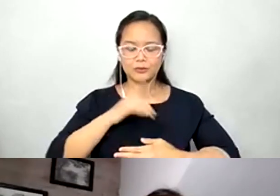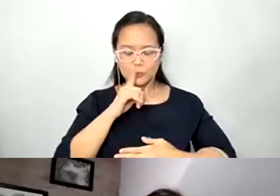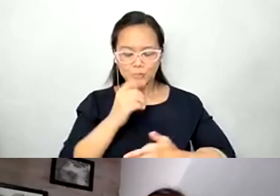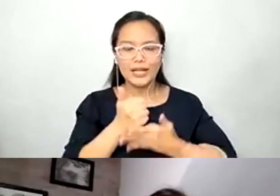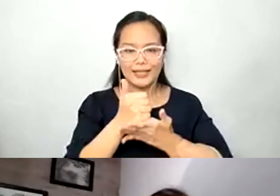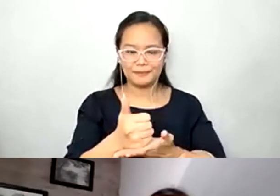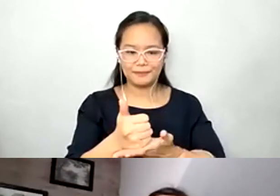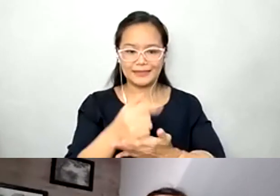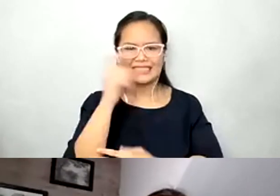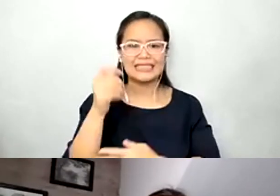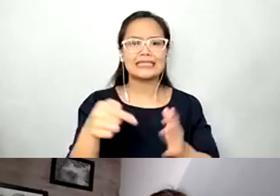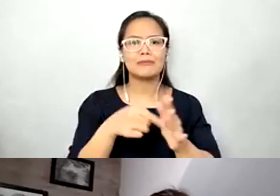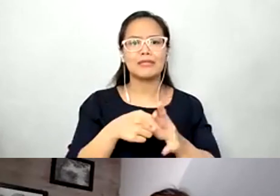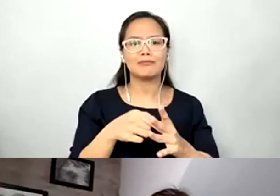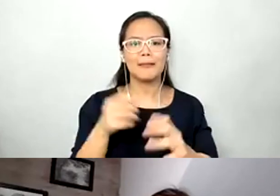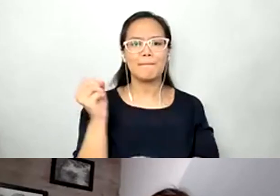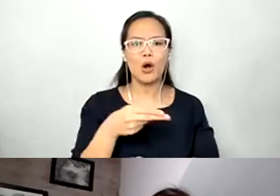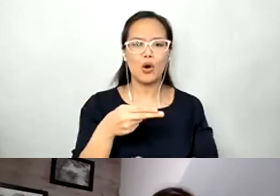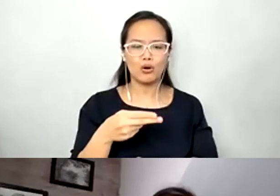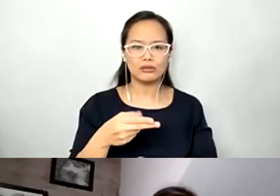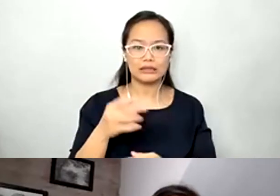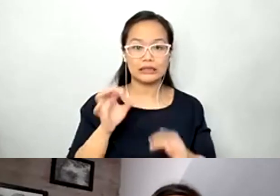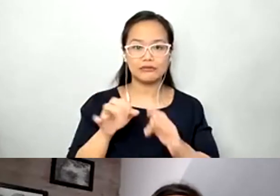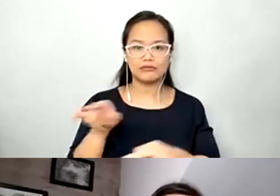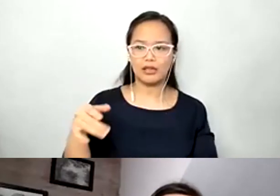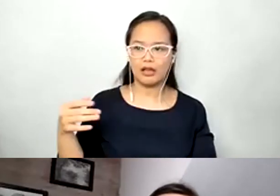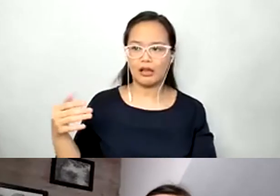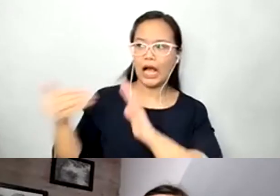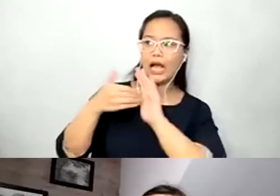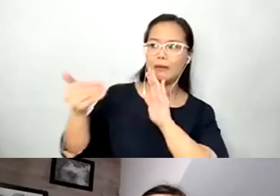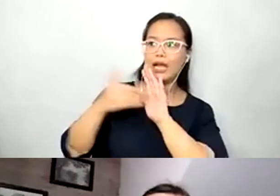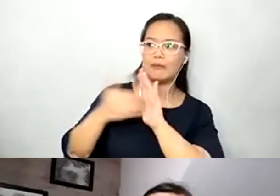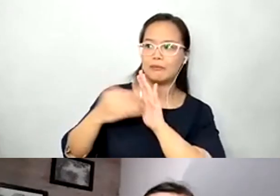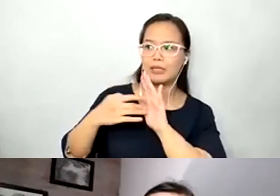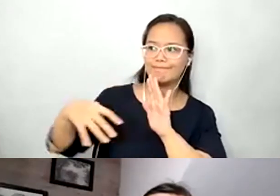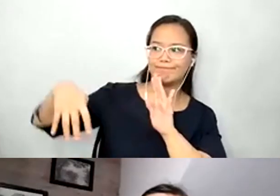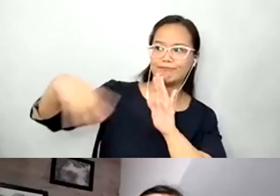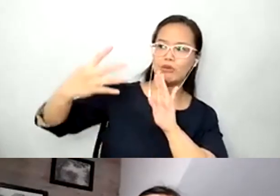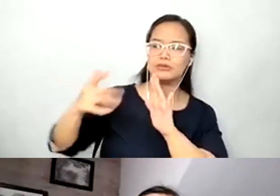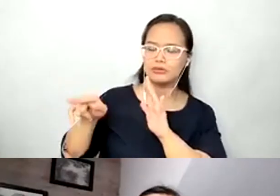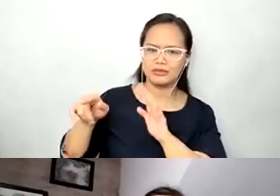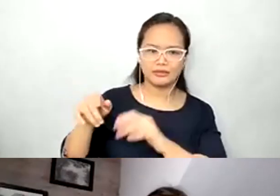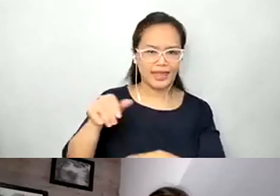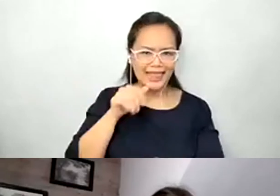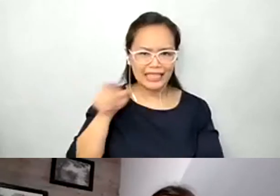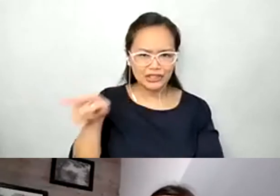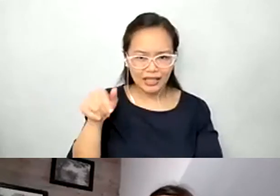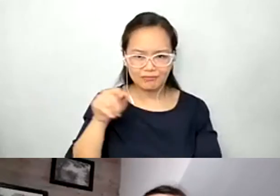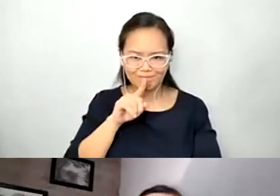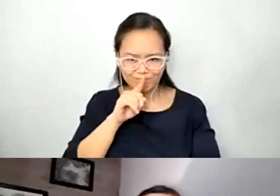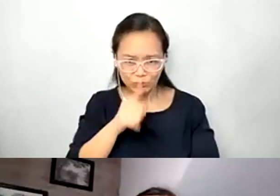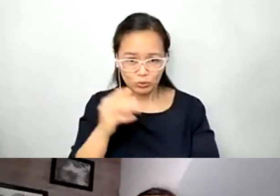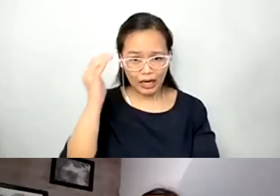there are automatic responses, especially when people start saying things that they don't even know about. And so that really irritates